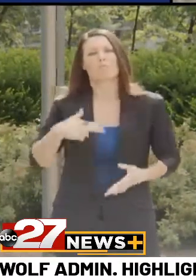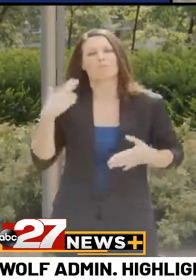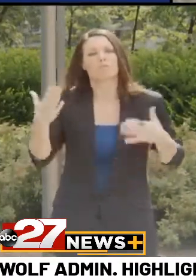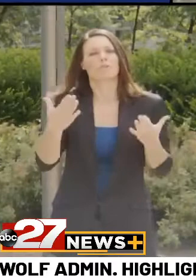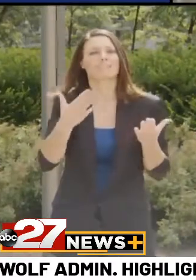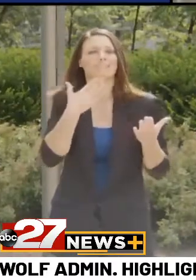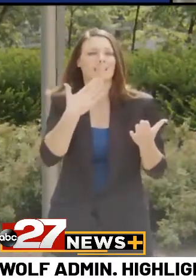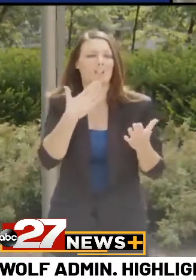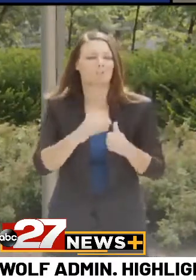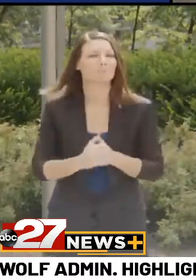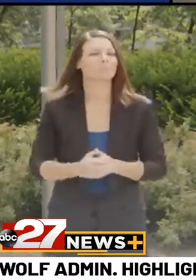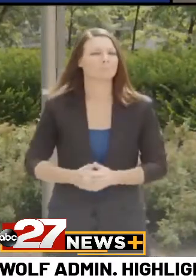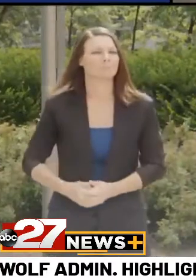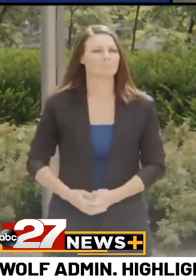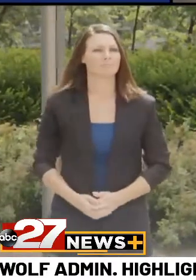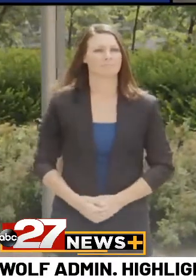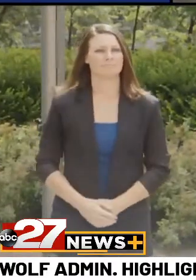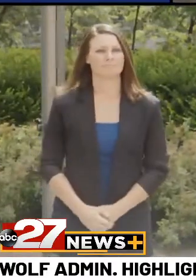Thank you.